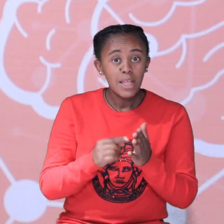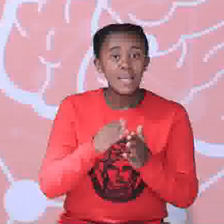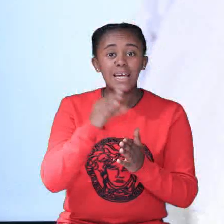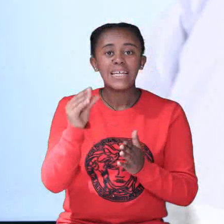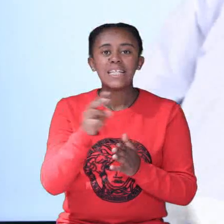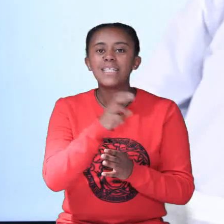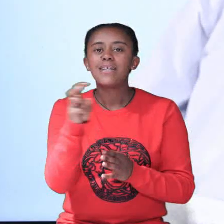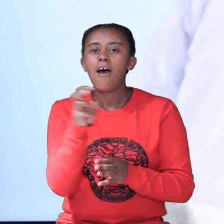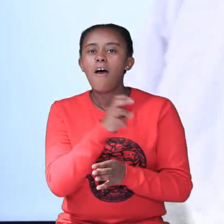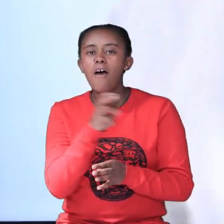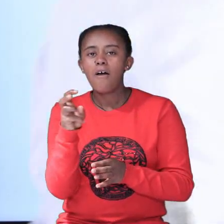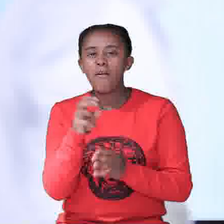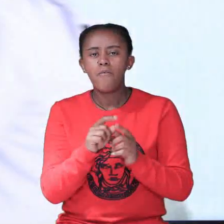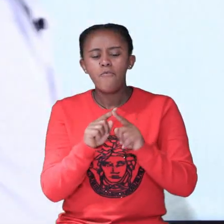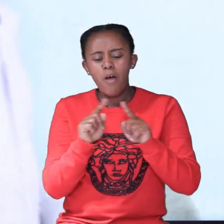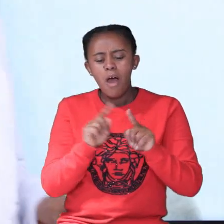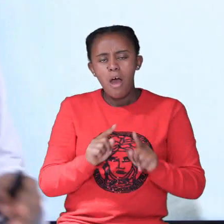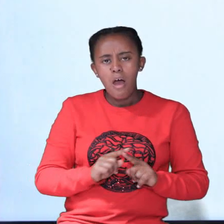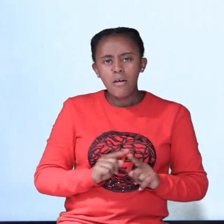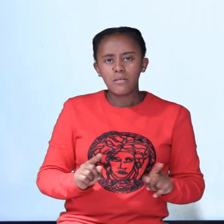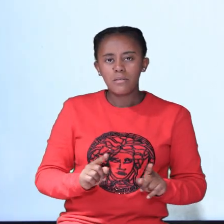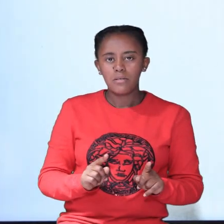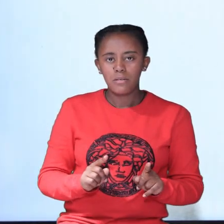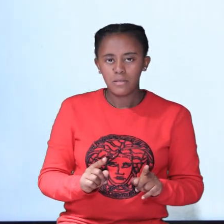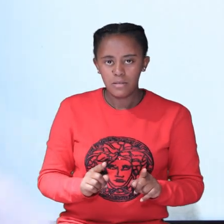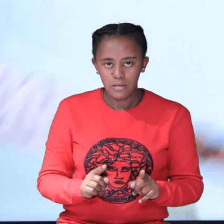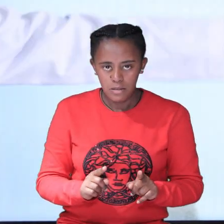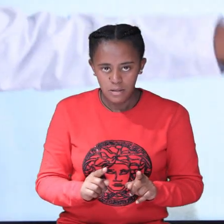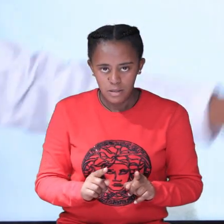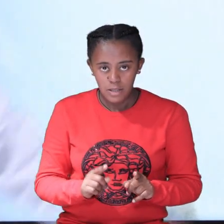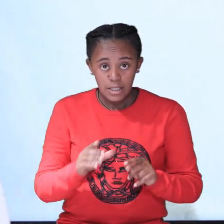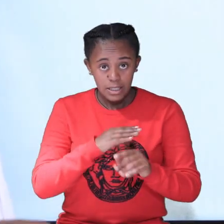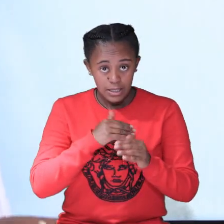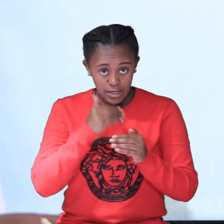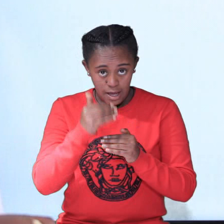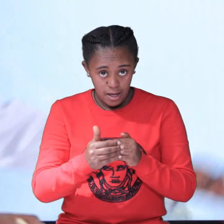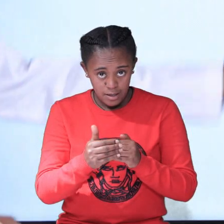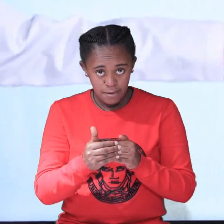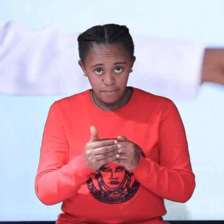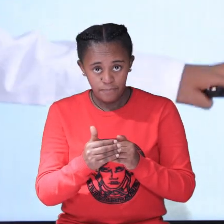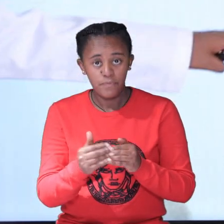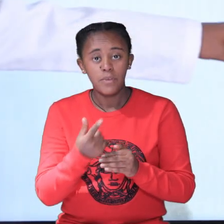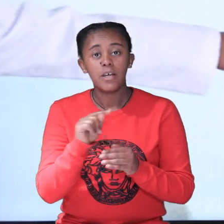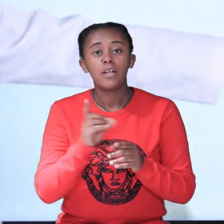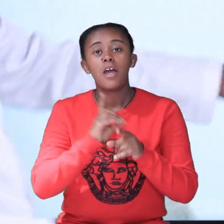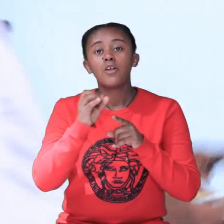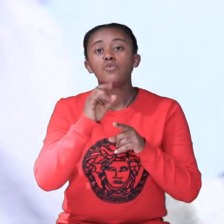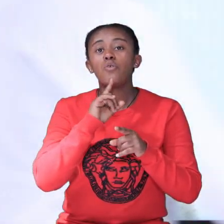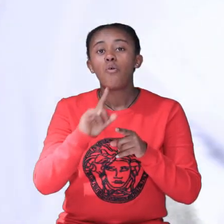and travel in various or different directions. Then the direction of the